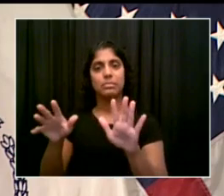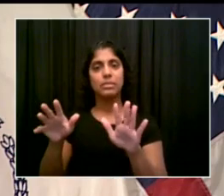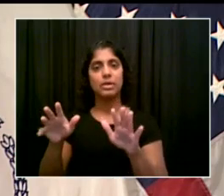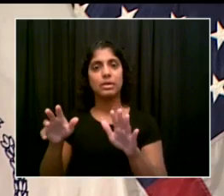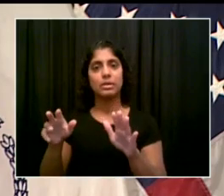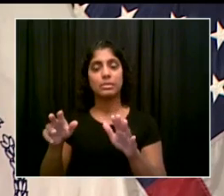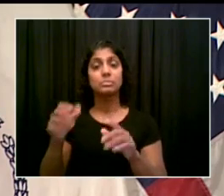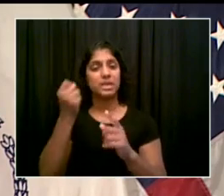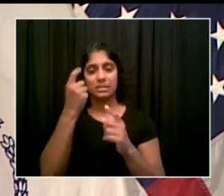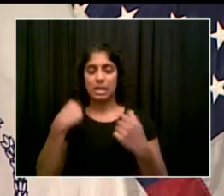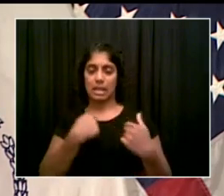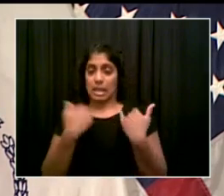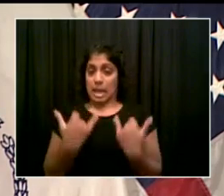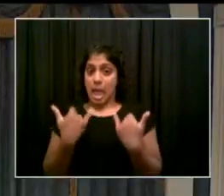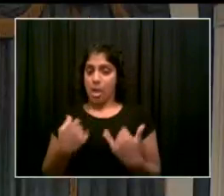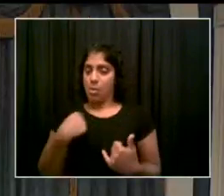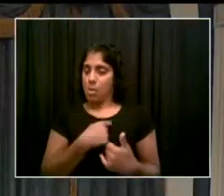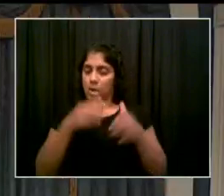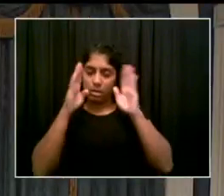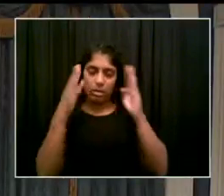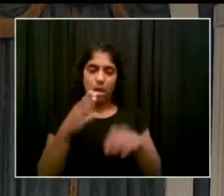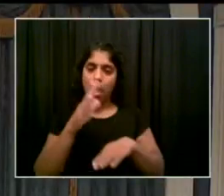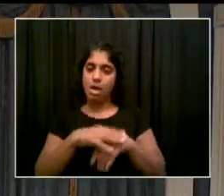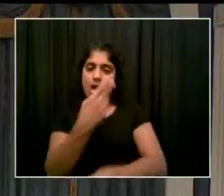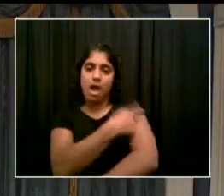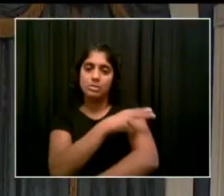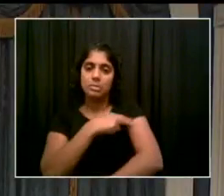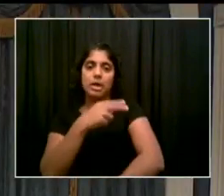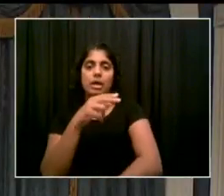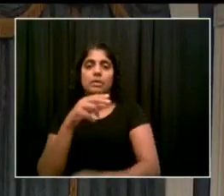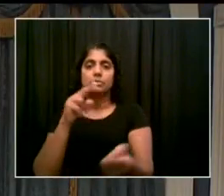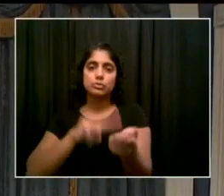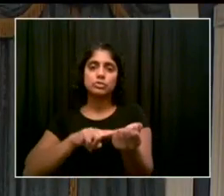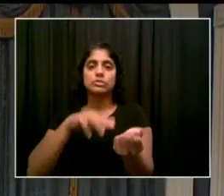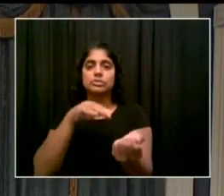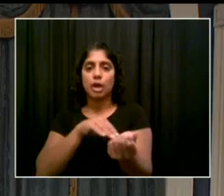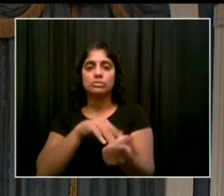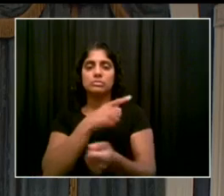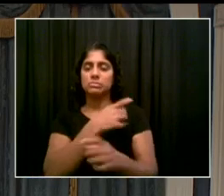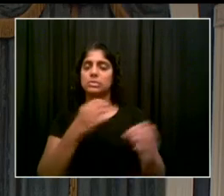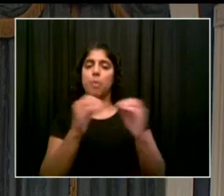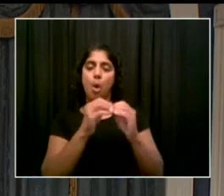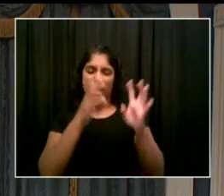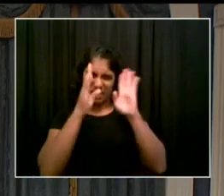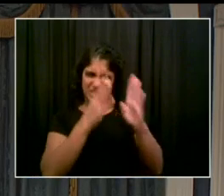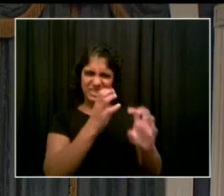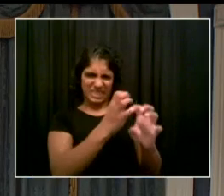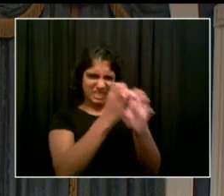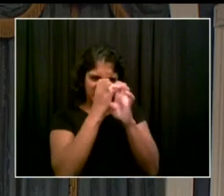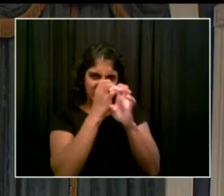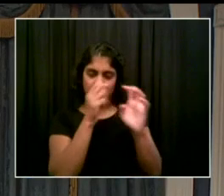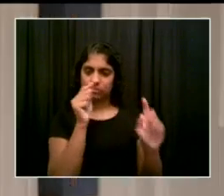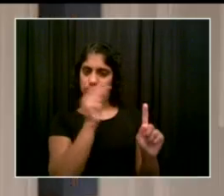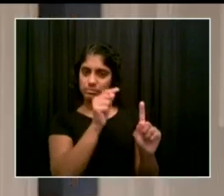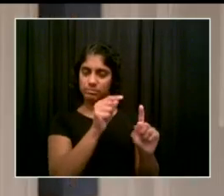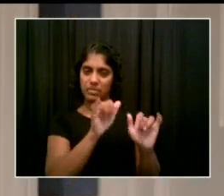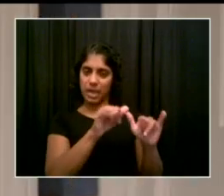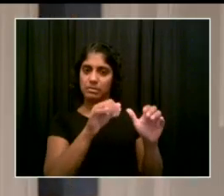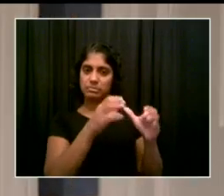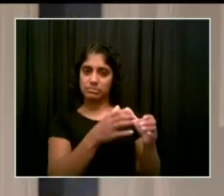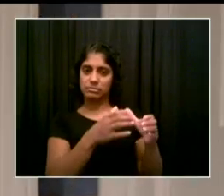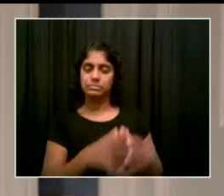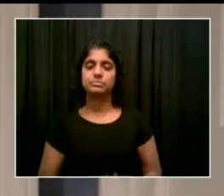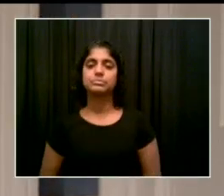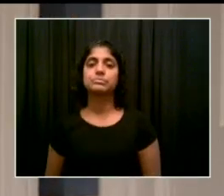believe. Dr. Katz, then Dr. Choksi. Sir, you always tell us to follow the science, and that is very much what we're doing.